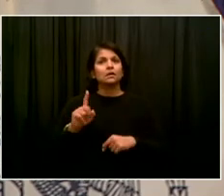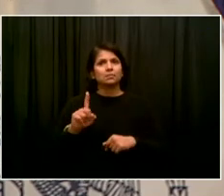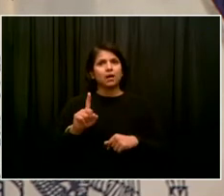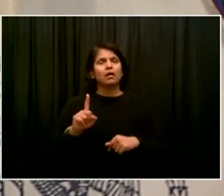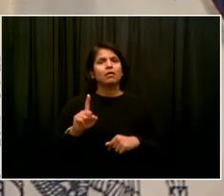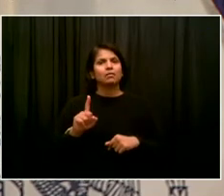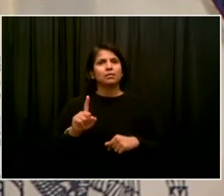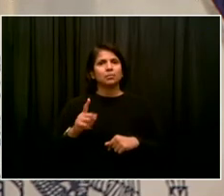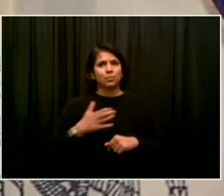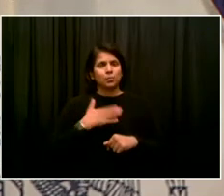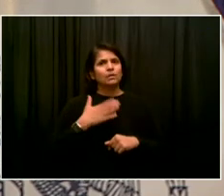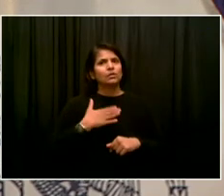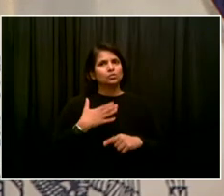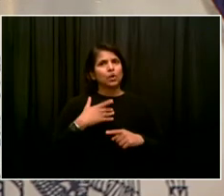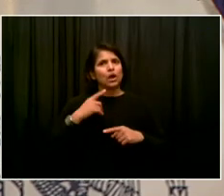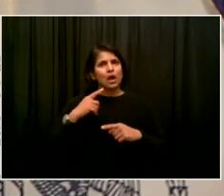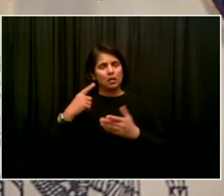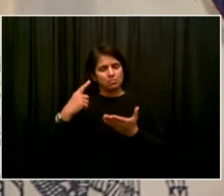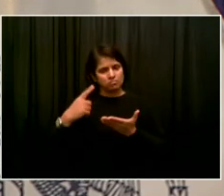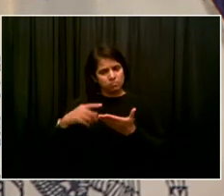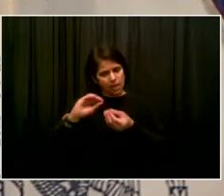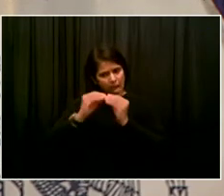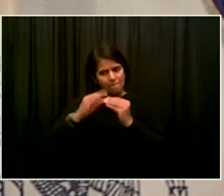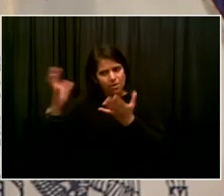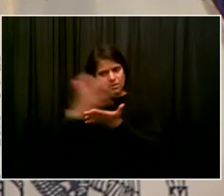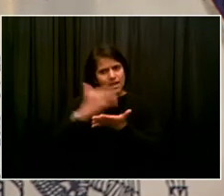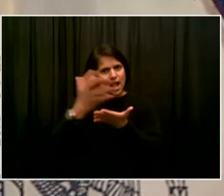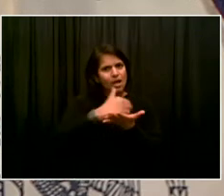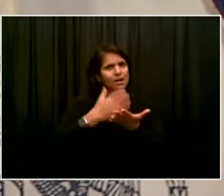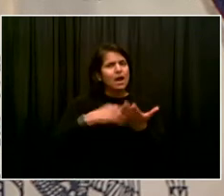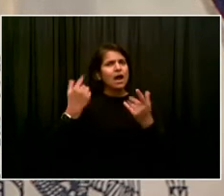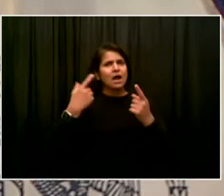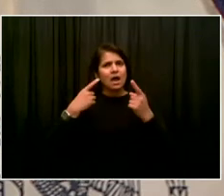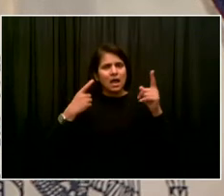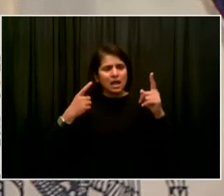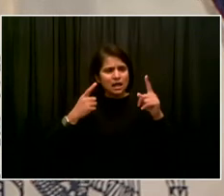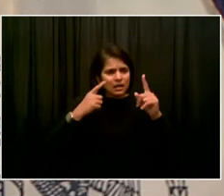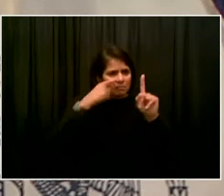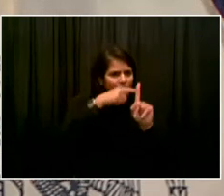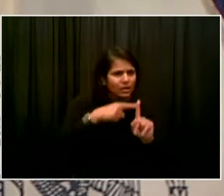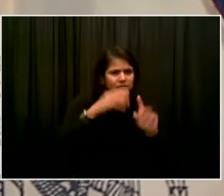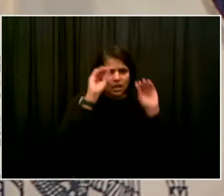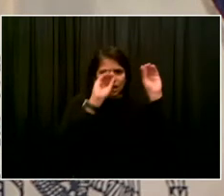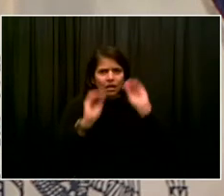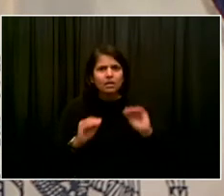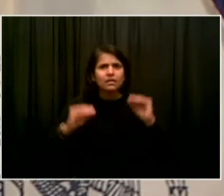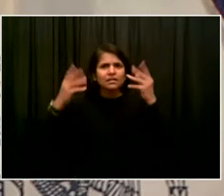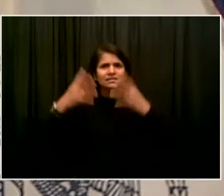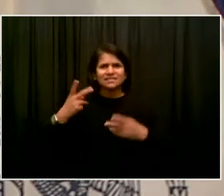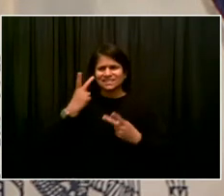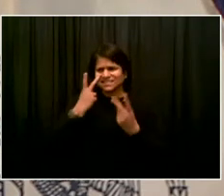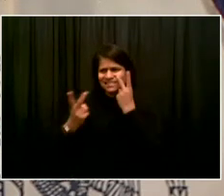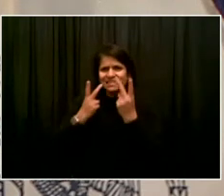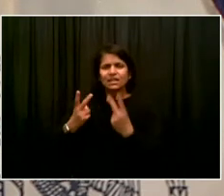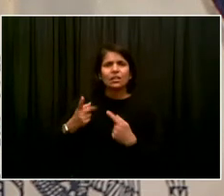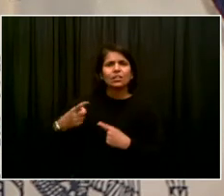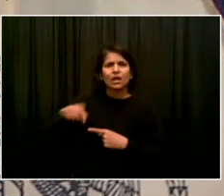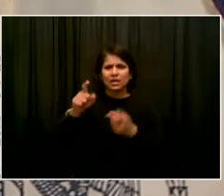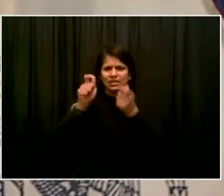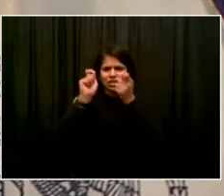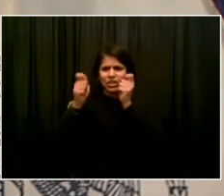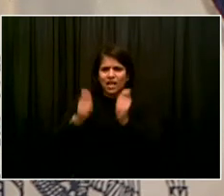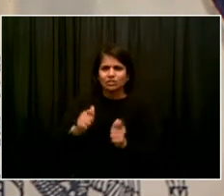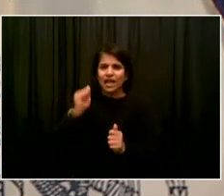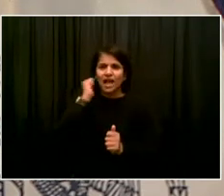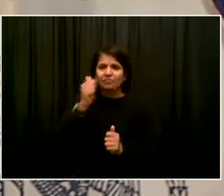that. And also, you see everything changing. I'll bring Dr. Choksi in again. Steve, look at the